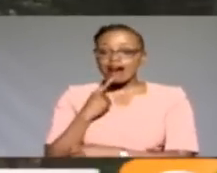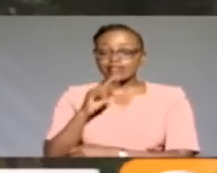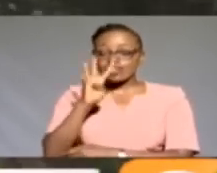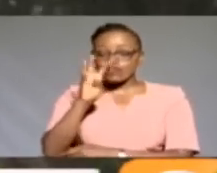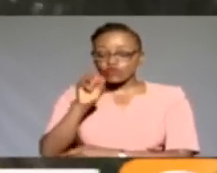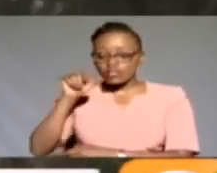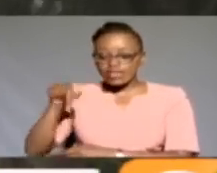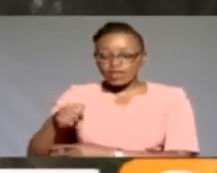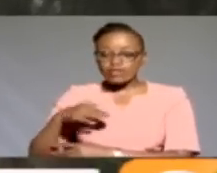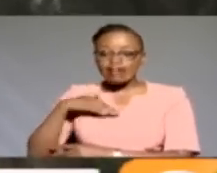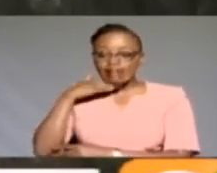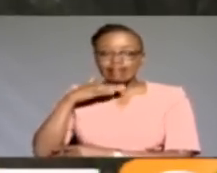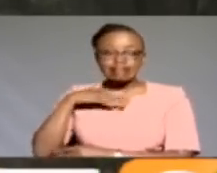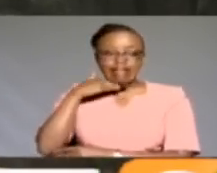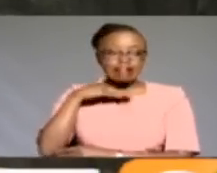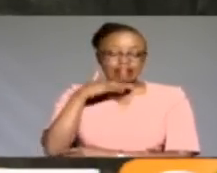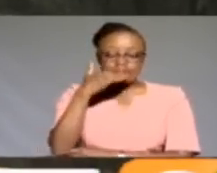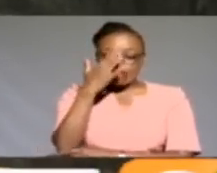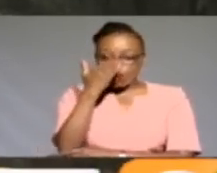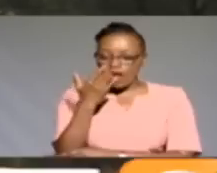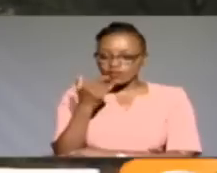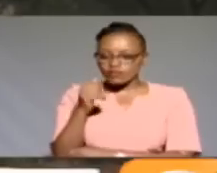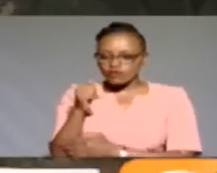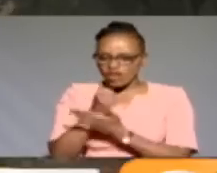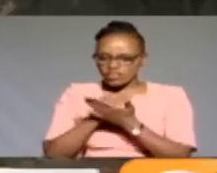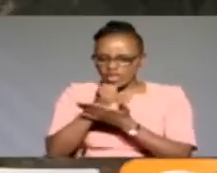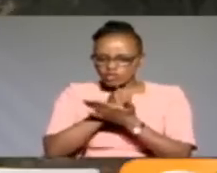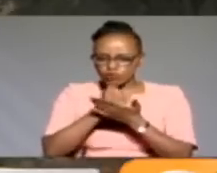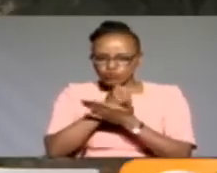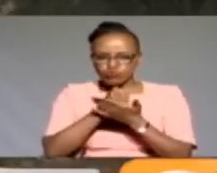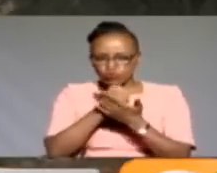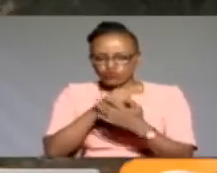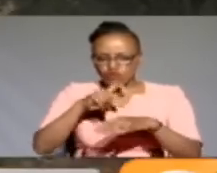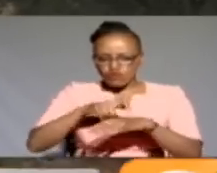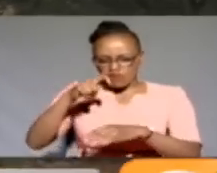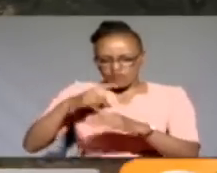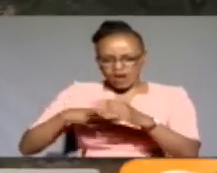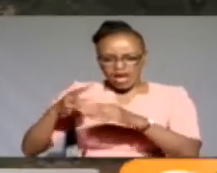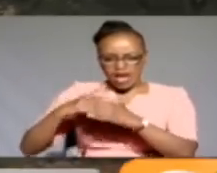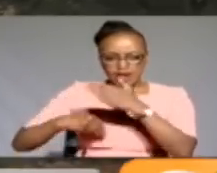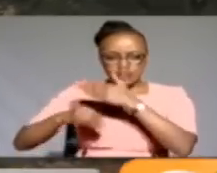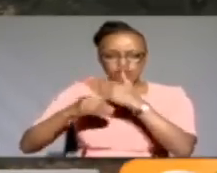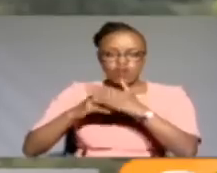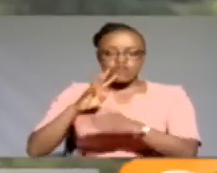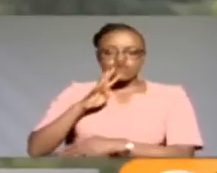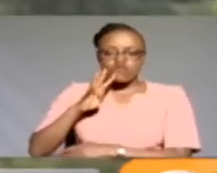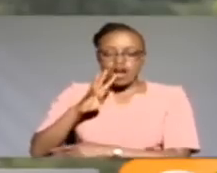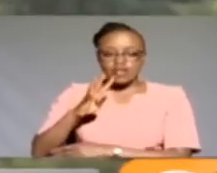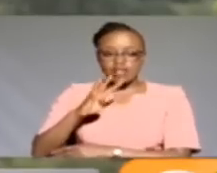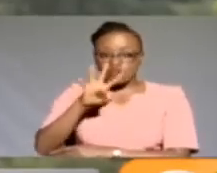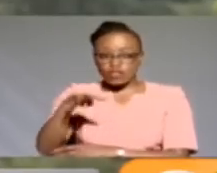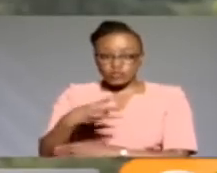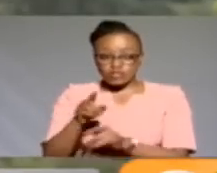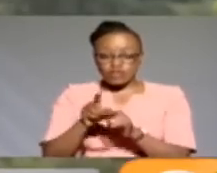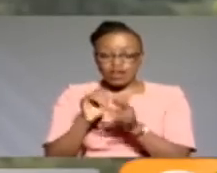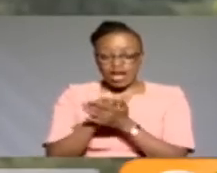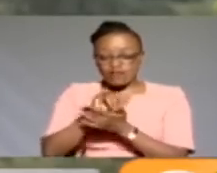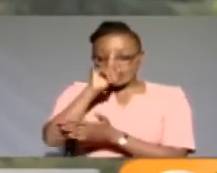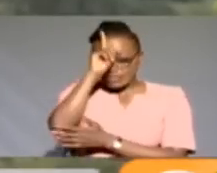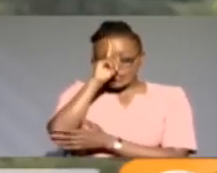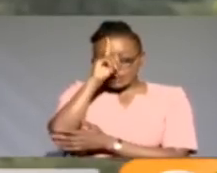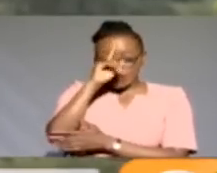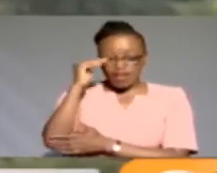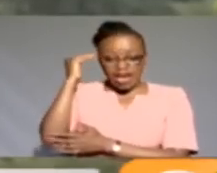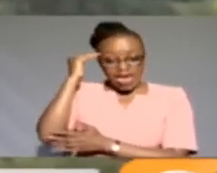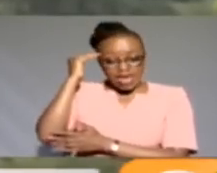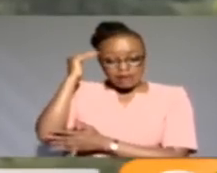140,000 deaths worldwide due to deadly and venomous snakes. An additional 400,000 people suffer critical physical and